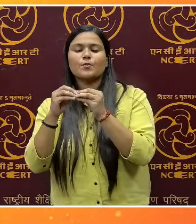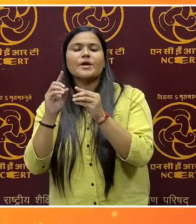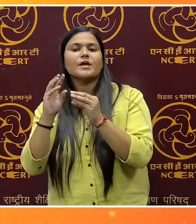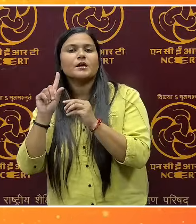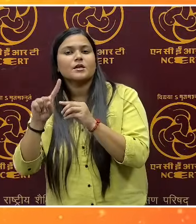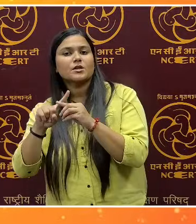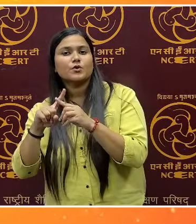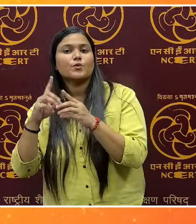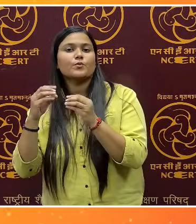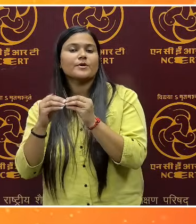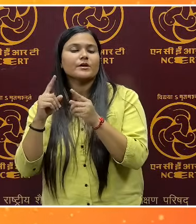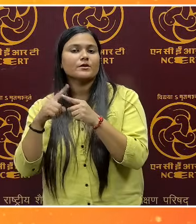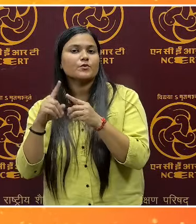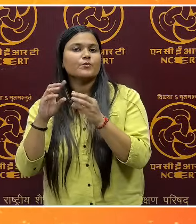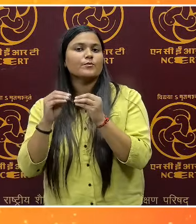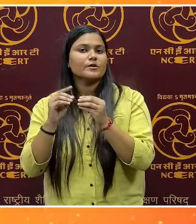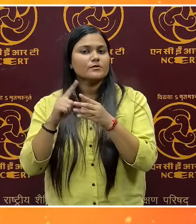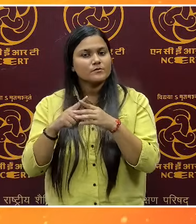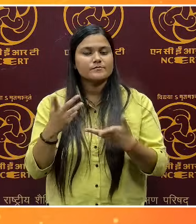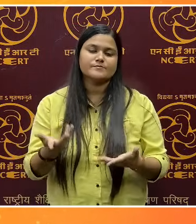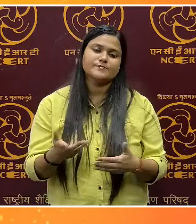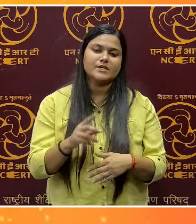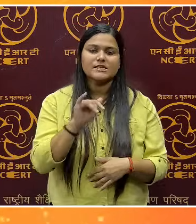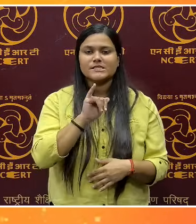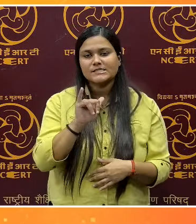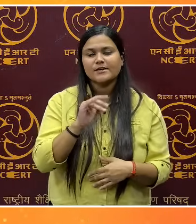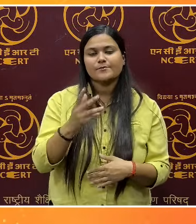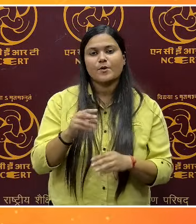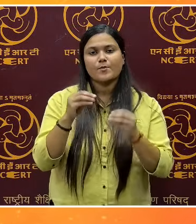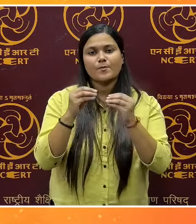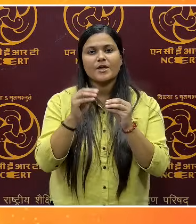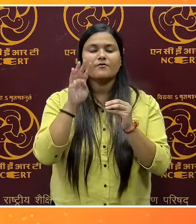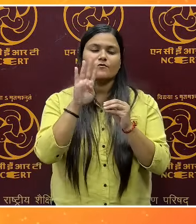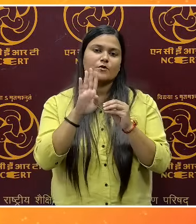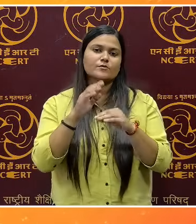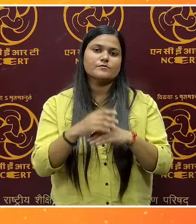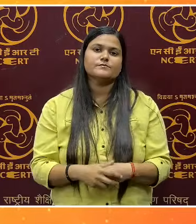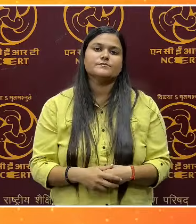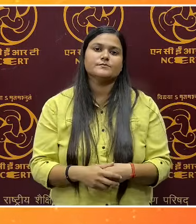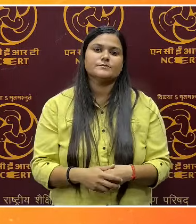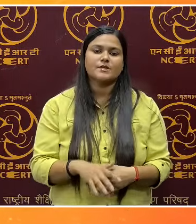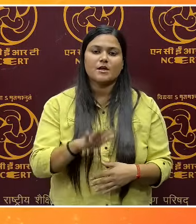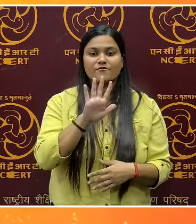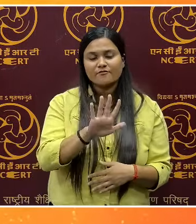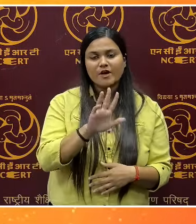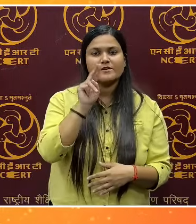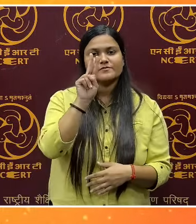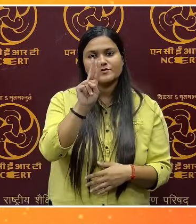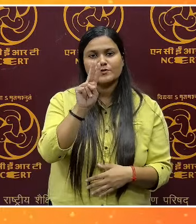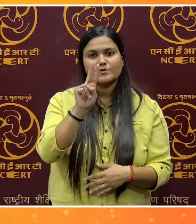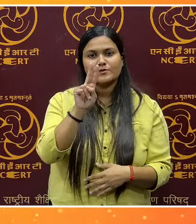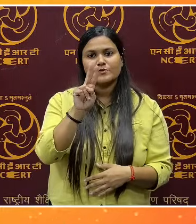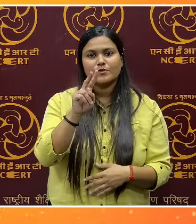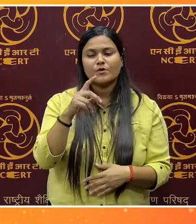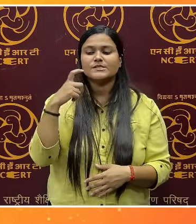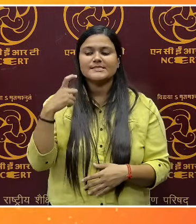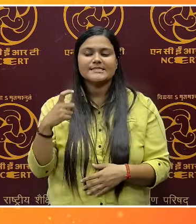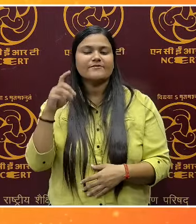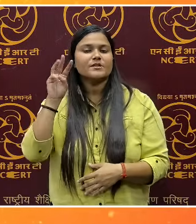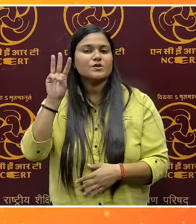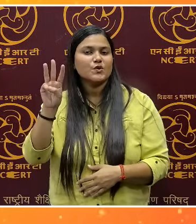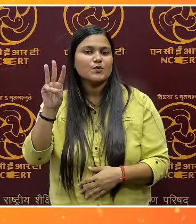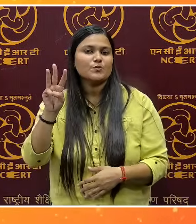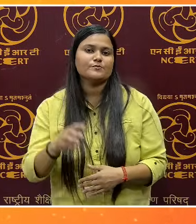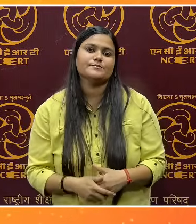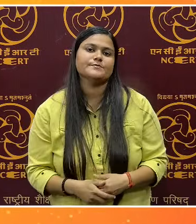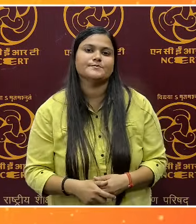one 5 into 5 into 7 times. into 7 into 7. I can express this as 5 square into 7 cube. I hope it is very